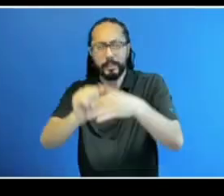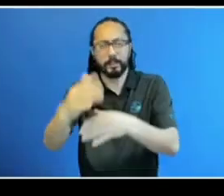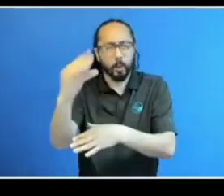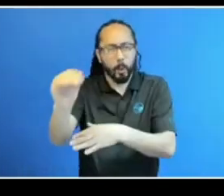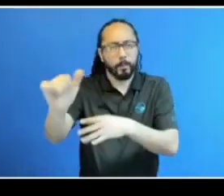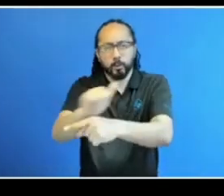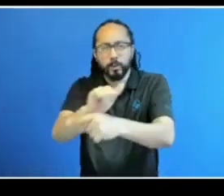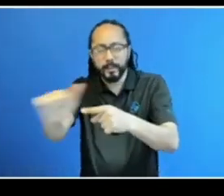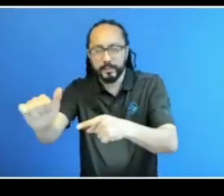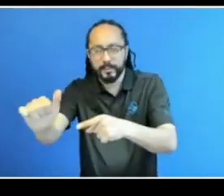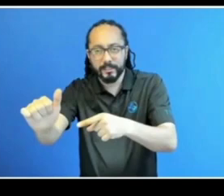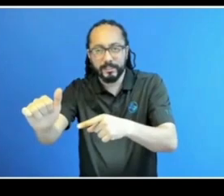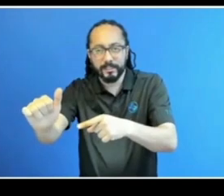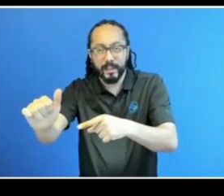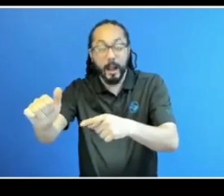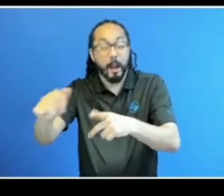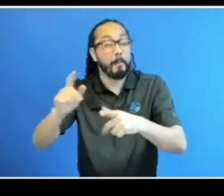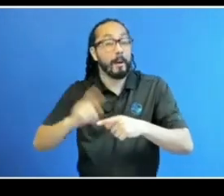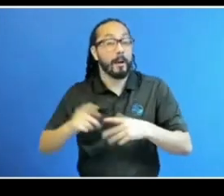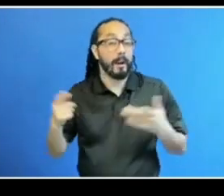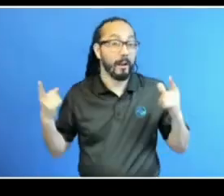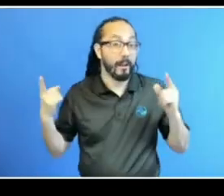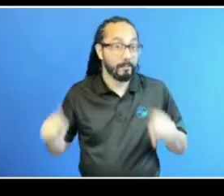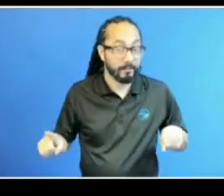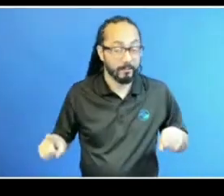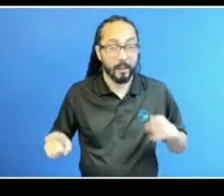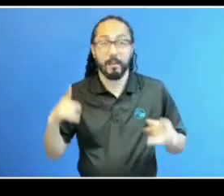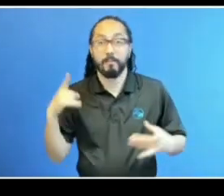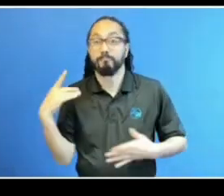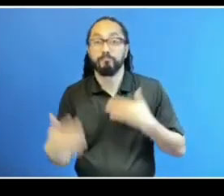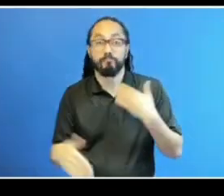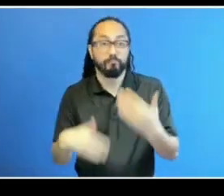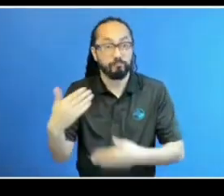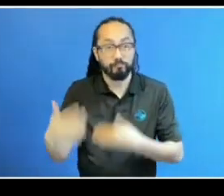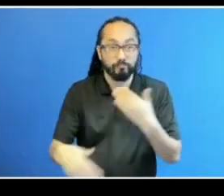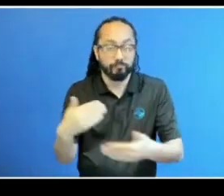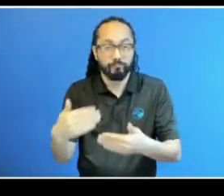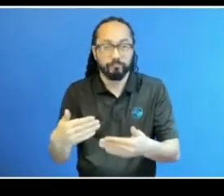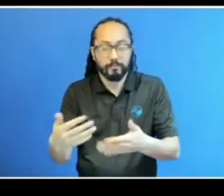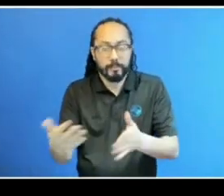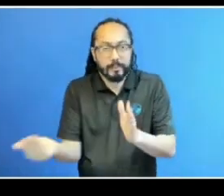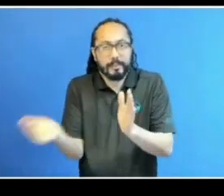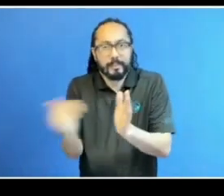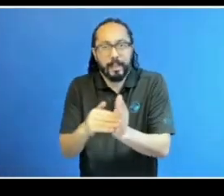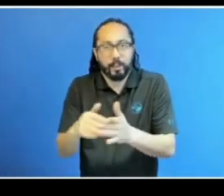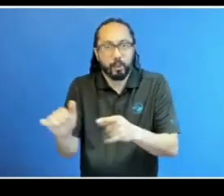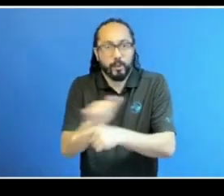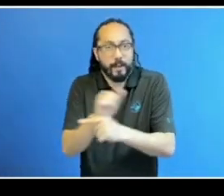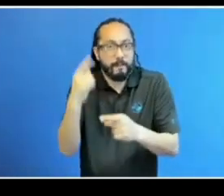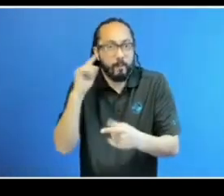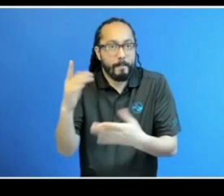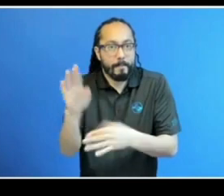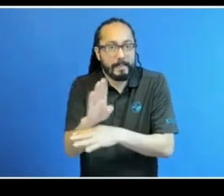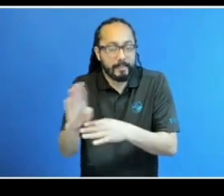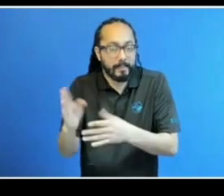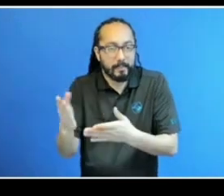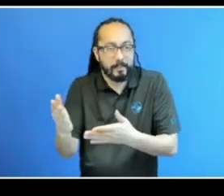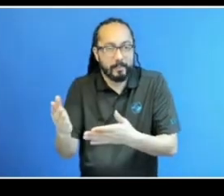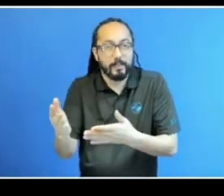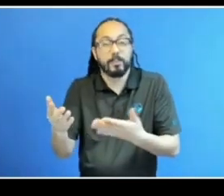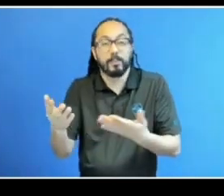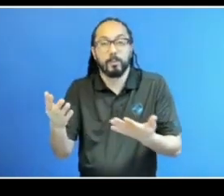this natural evolution of doing training for my business. It seemed easy and organic in a